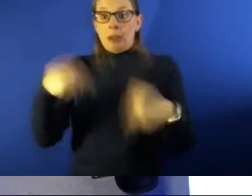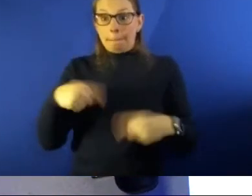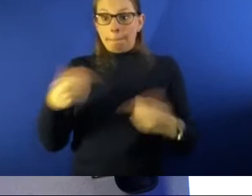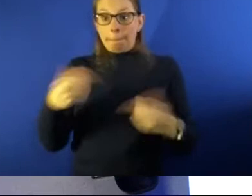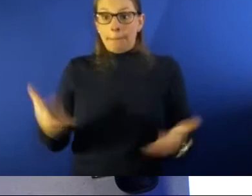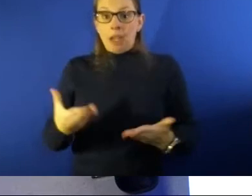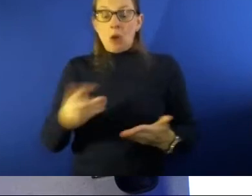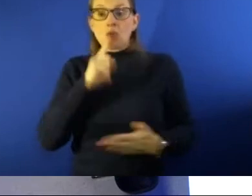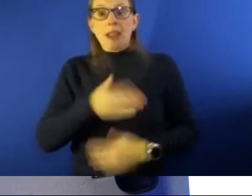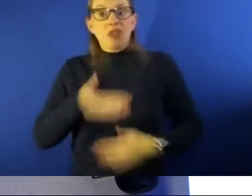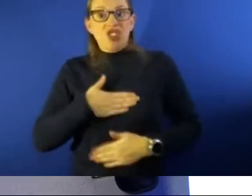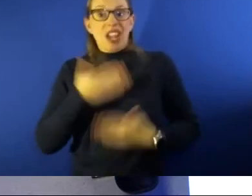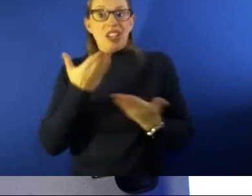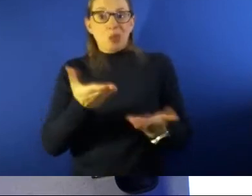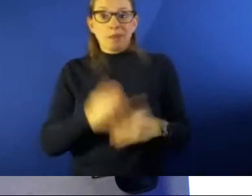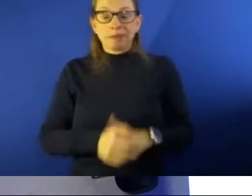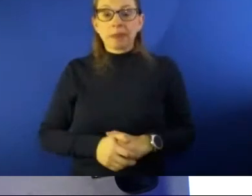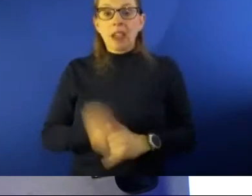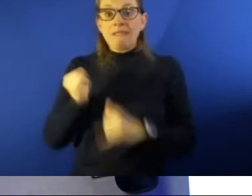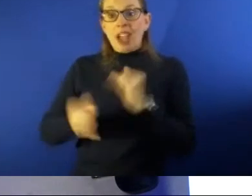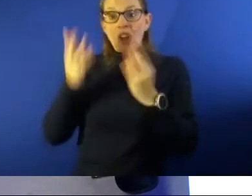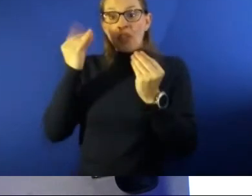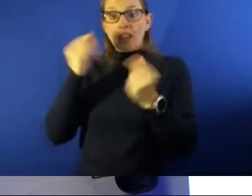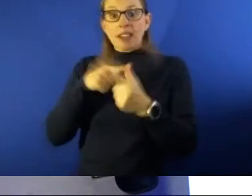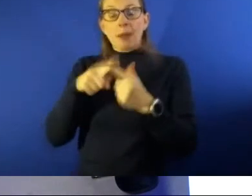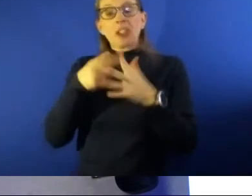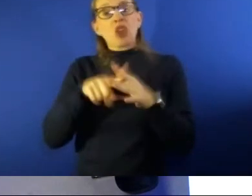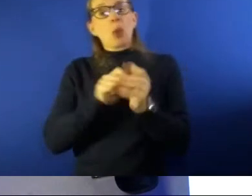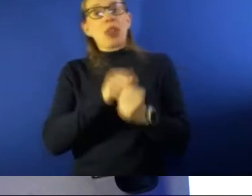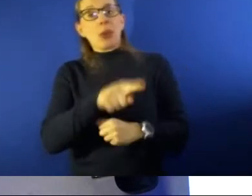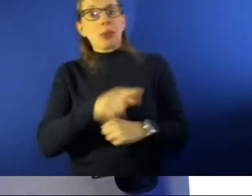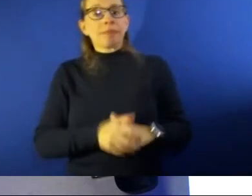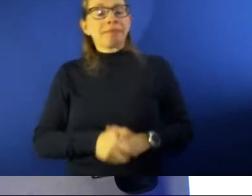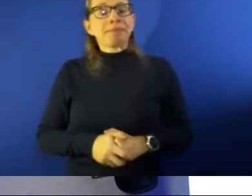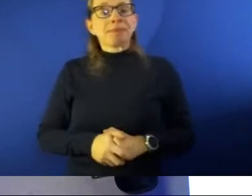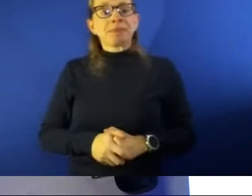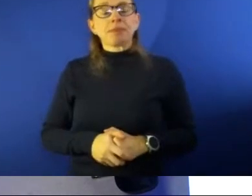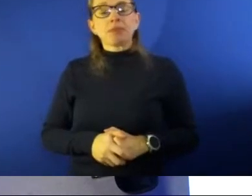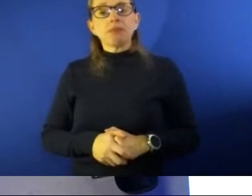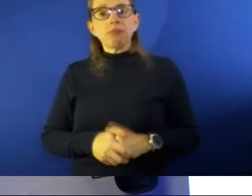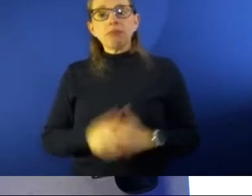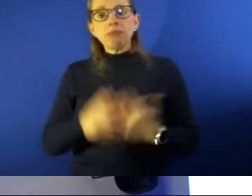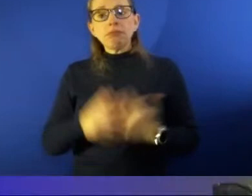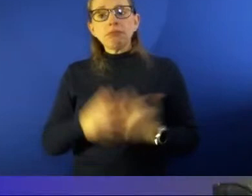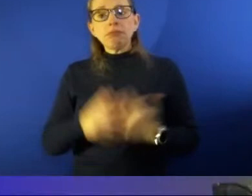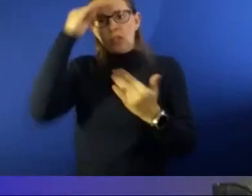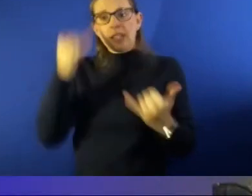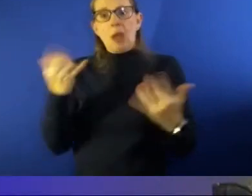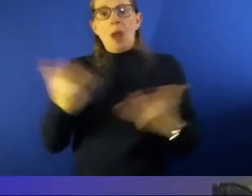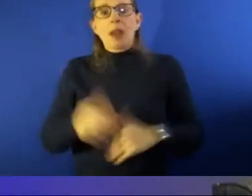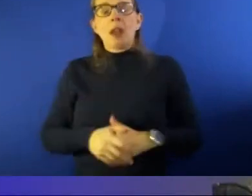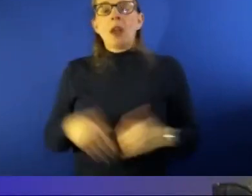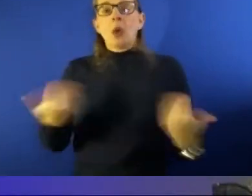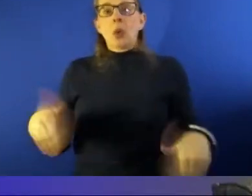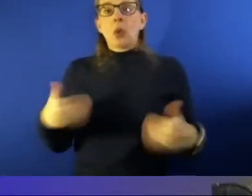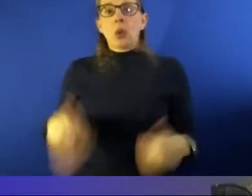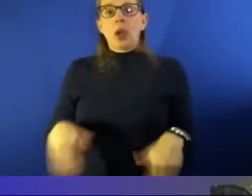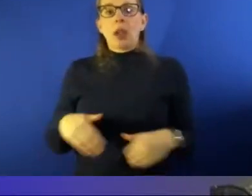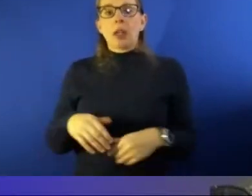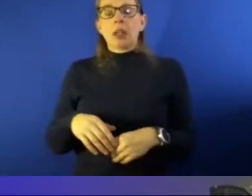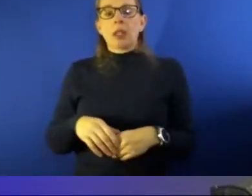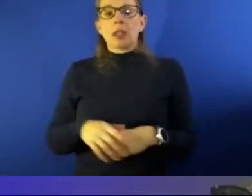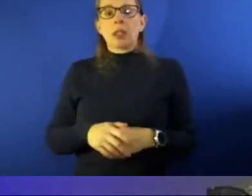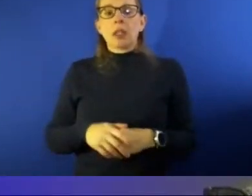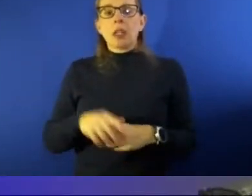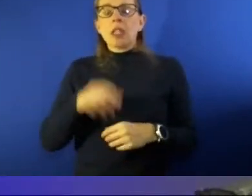you. I want to get to our final thoughts, and I want to start with you. What do you want our takeaway to be today? Oh, goodness. Don't take COVID with you with the mashed potatoes when you